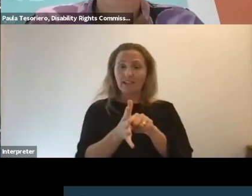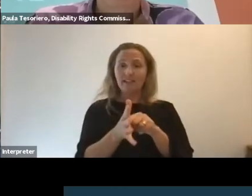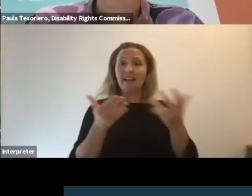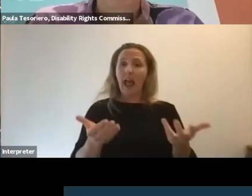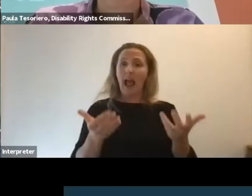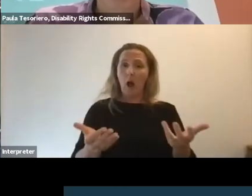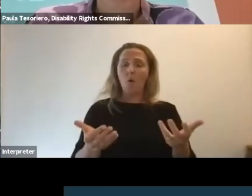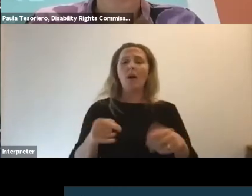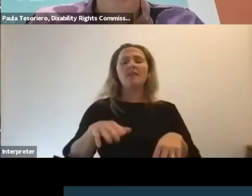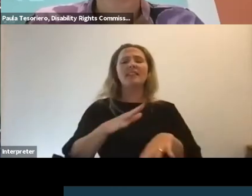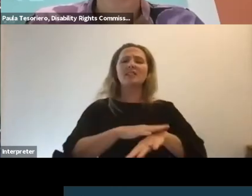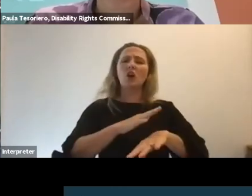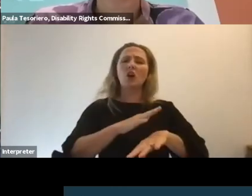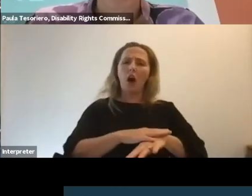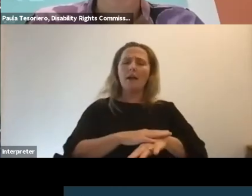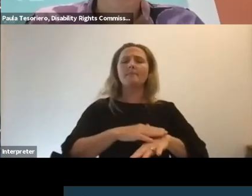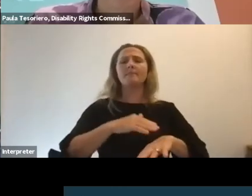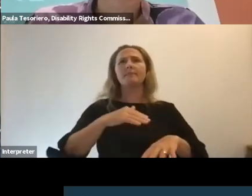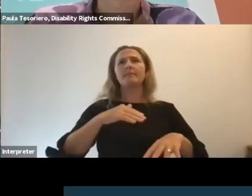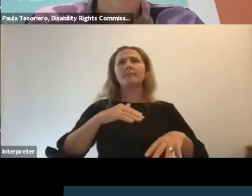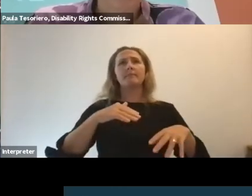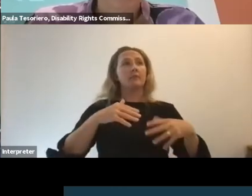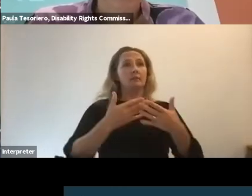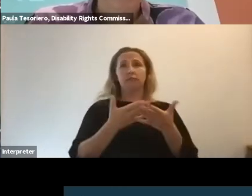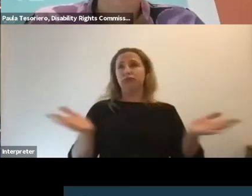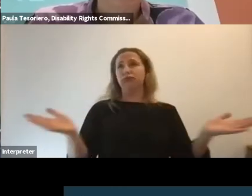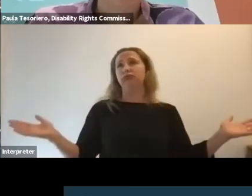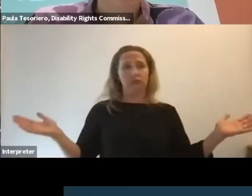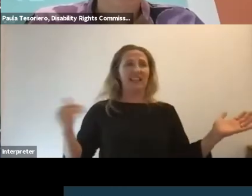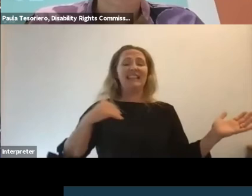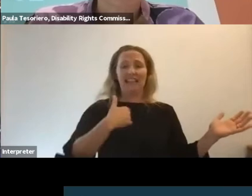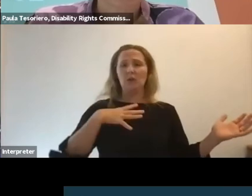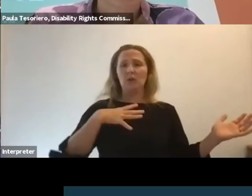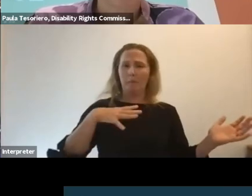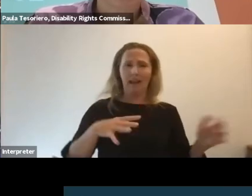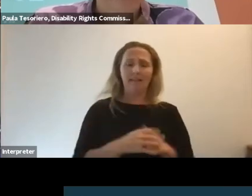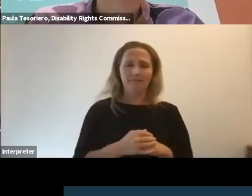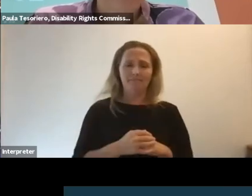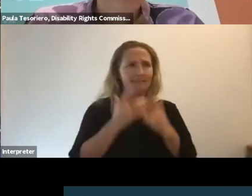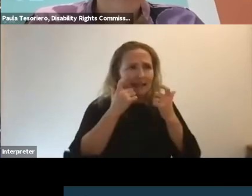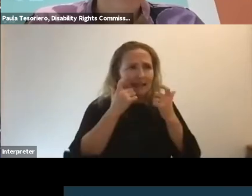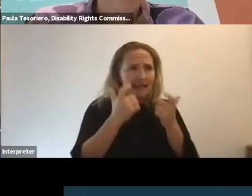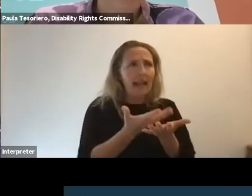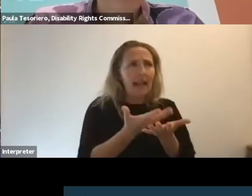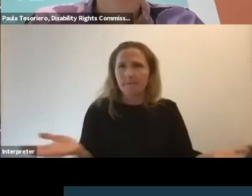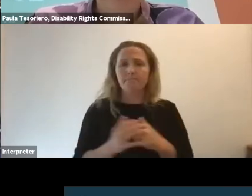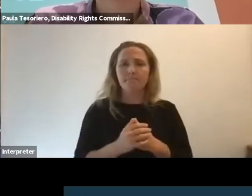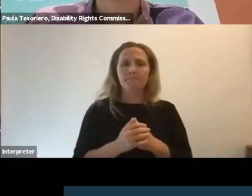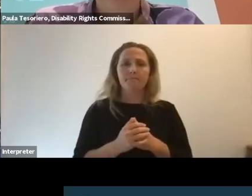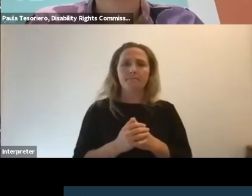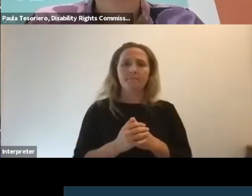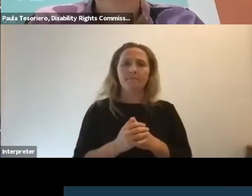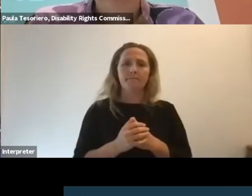all industries and spheres, but also the fact that we are at a point in time